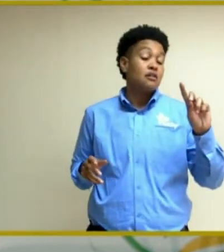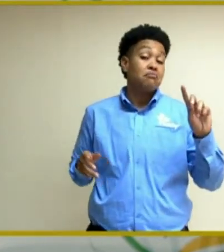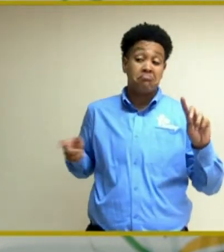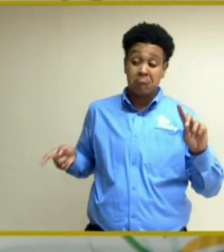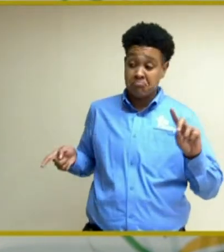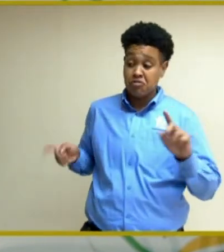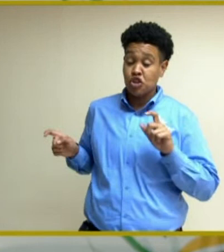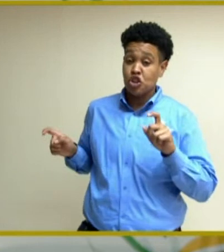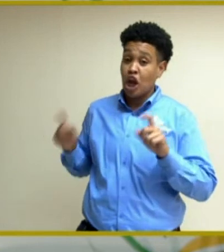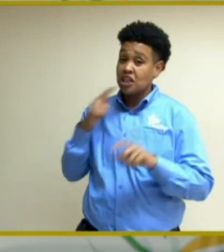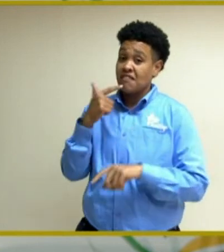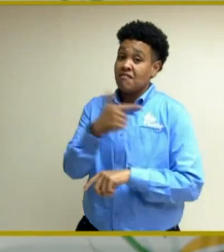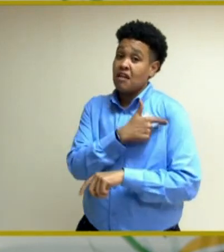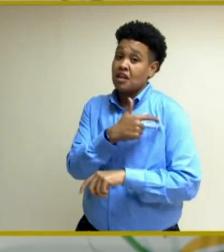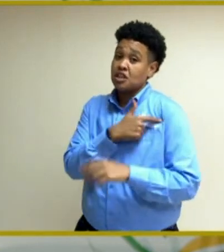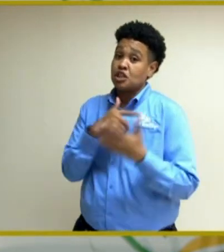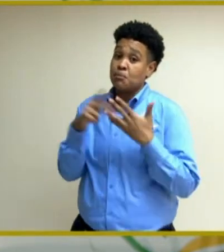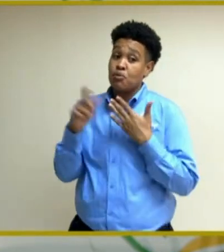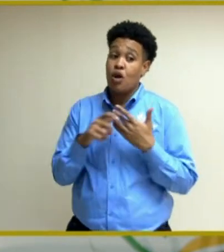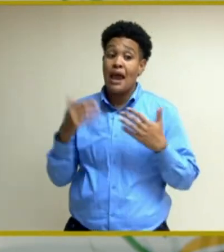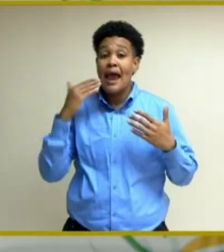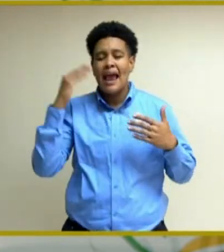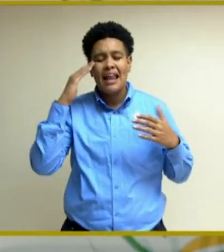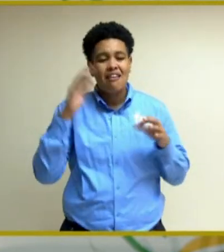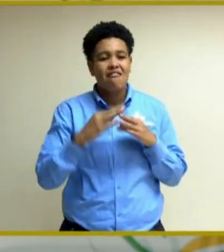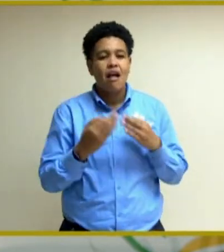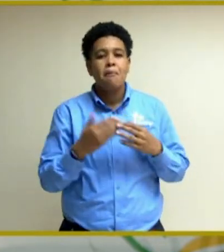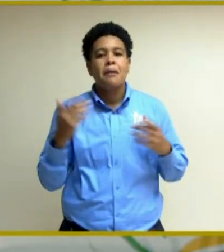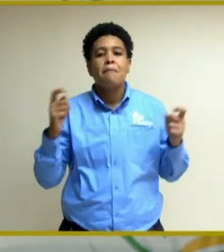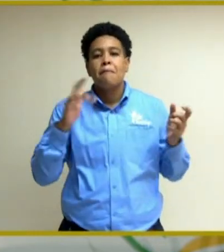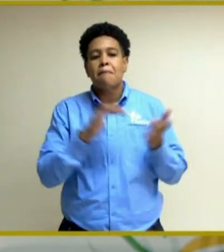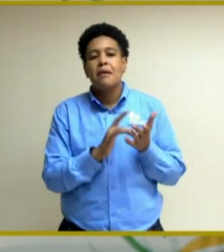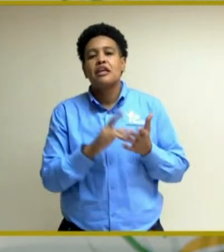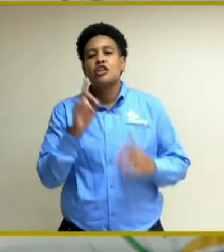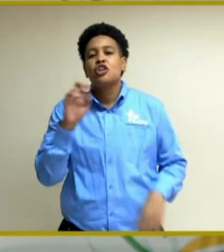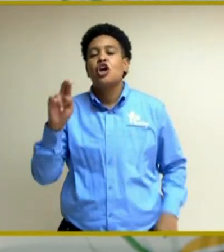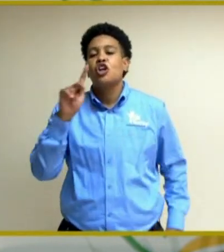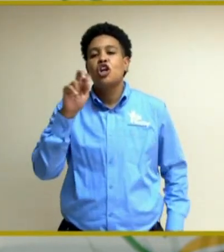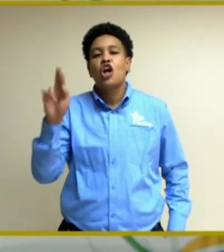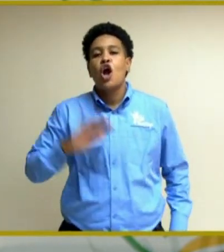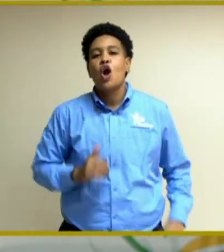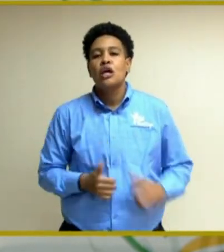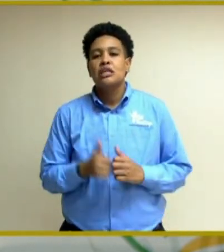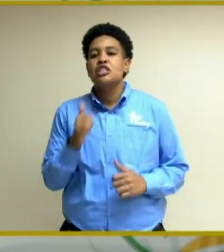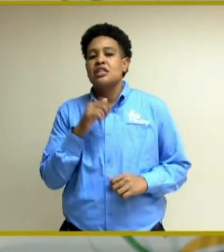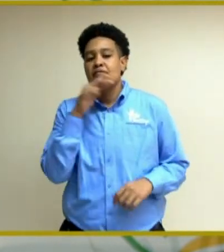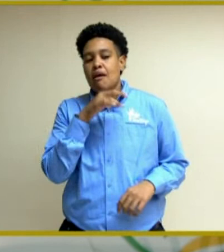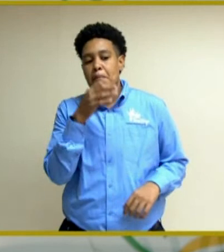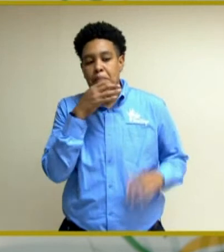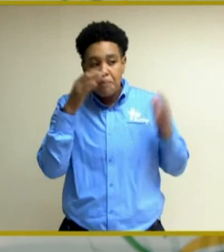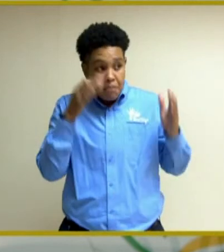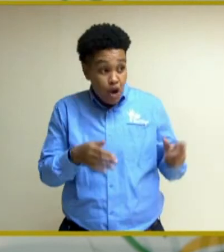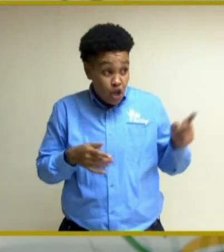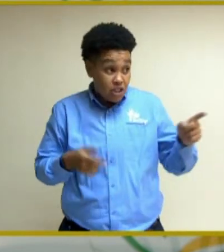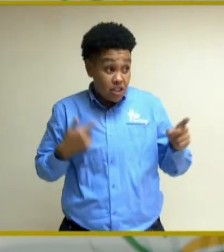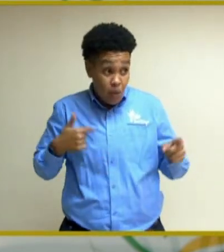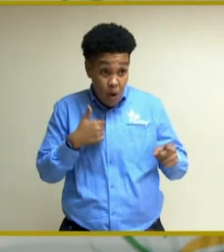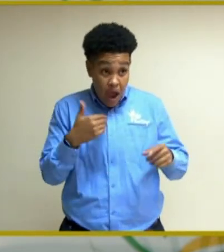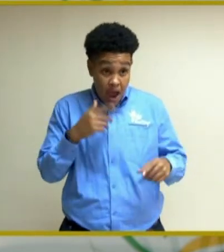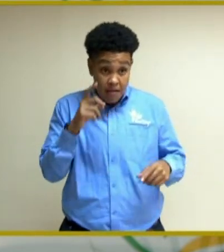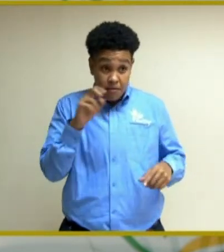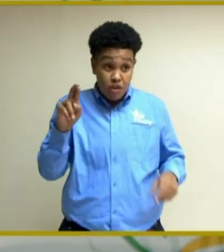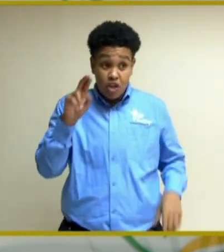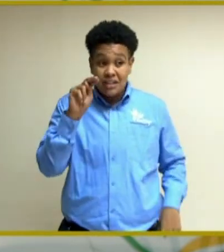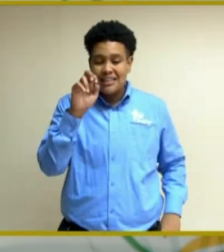the vaccine program, head of family medicine, Dr. Webster, our chief epidemiologist, and we have Dr.